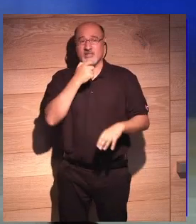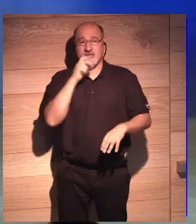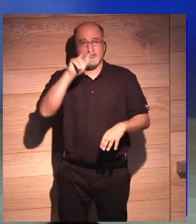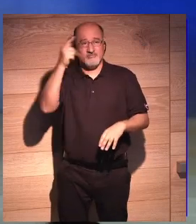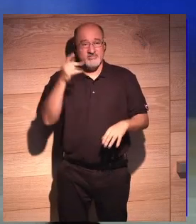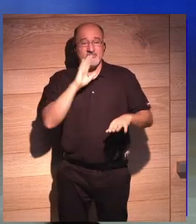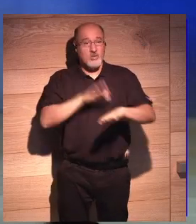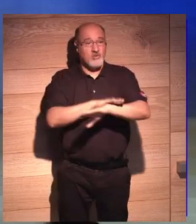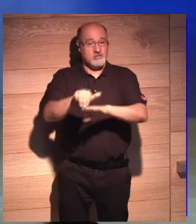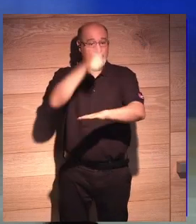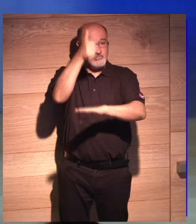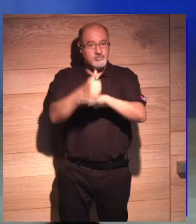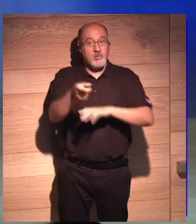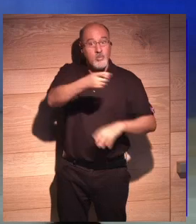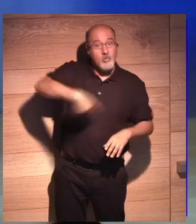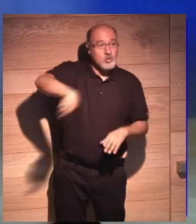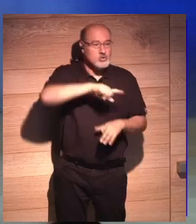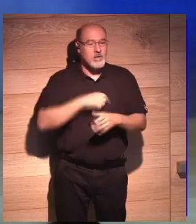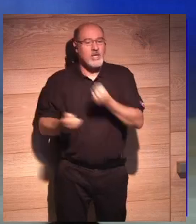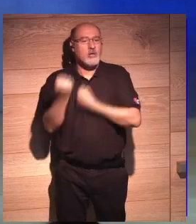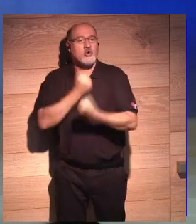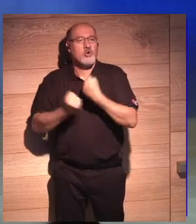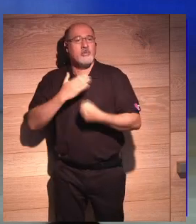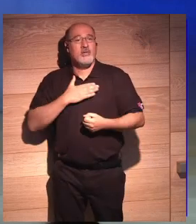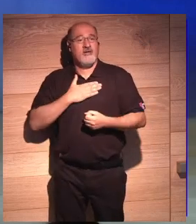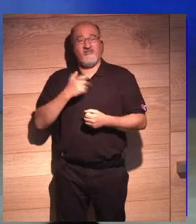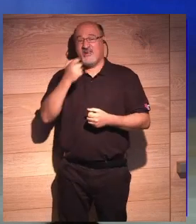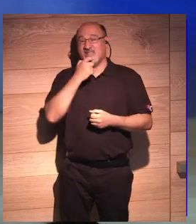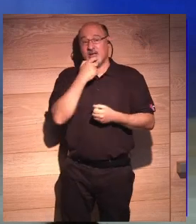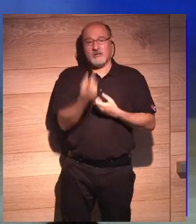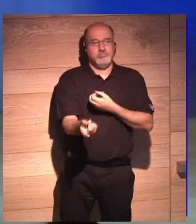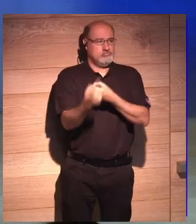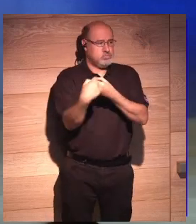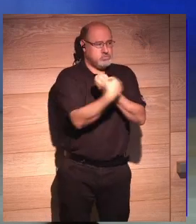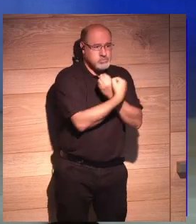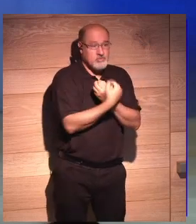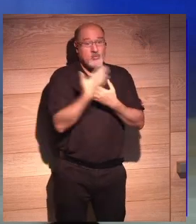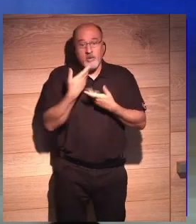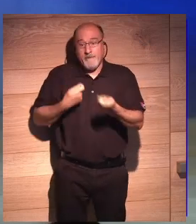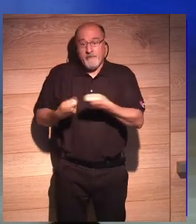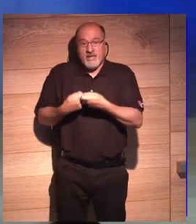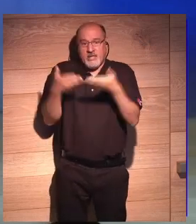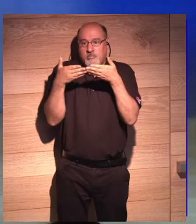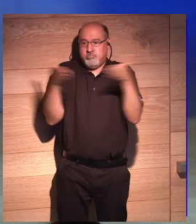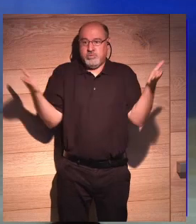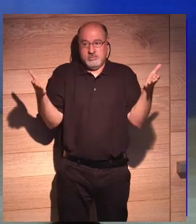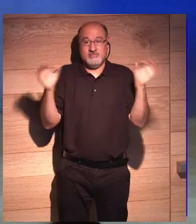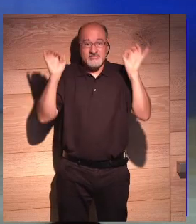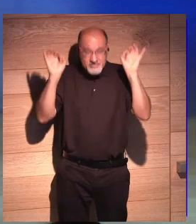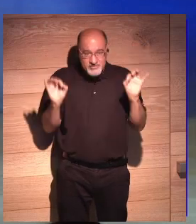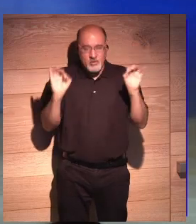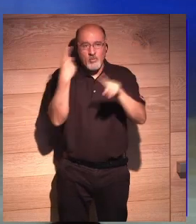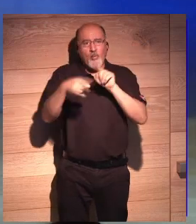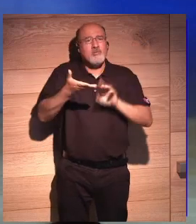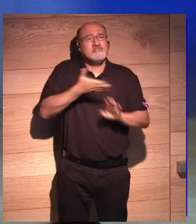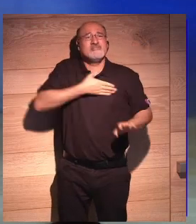And we're in an emerging marketplace where we're very, very interested in being porous. I think one of the exciting things that I've felt today